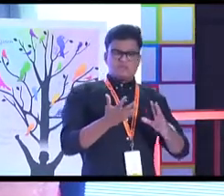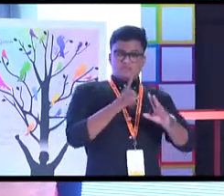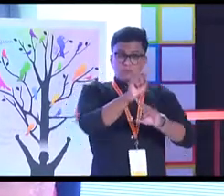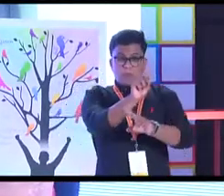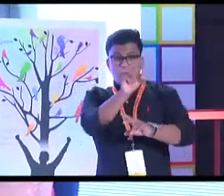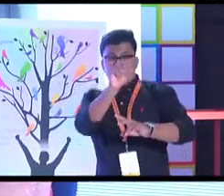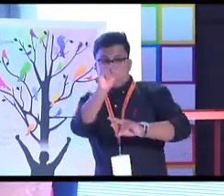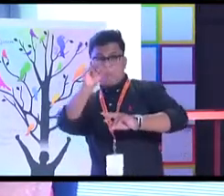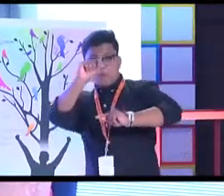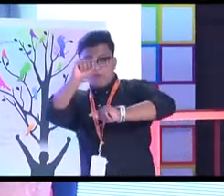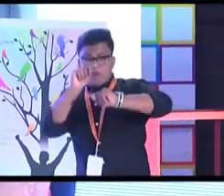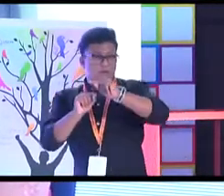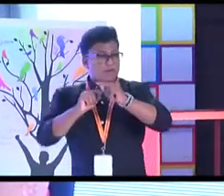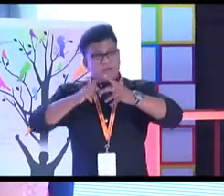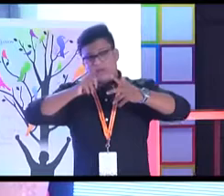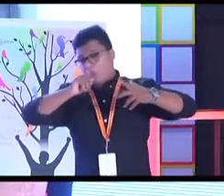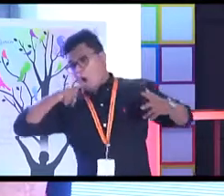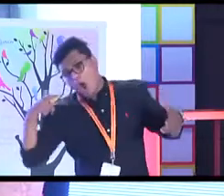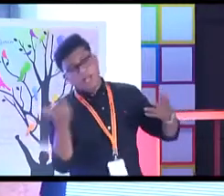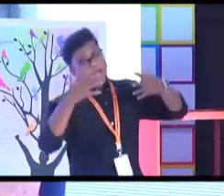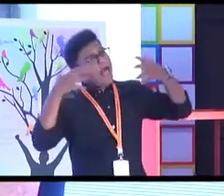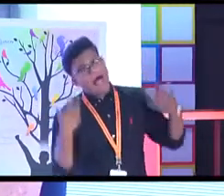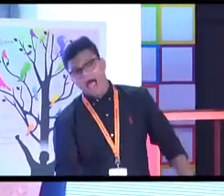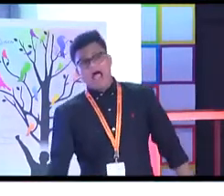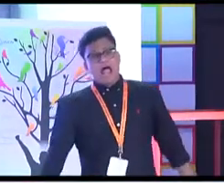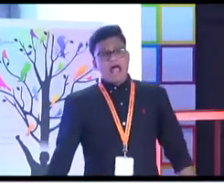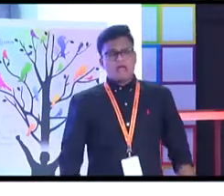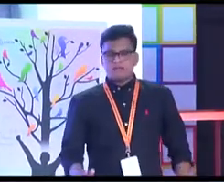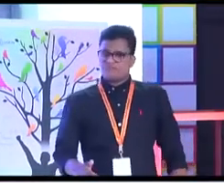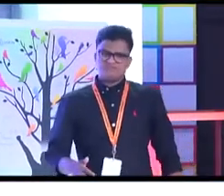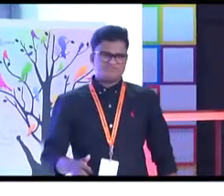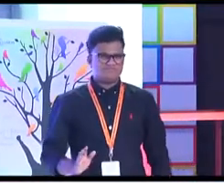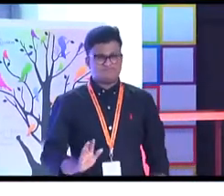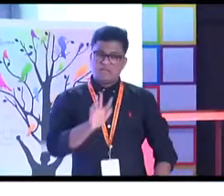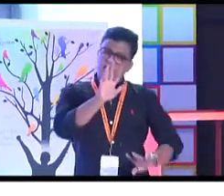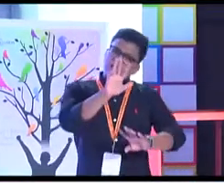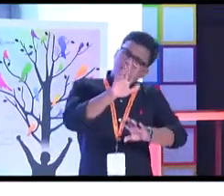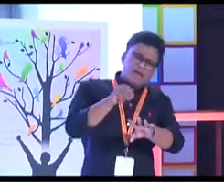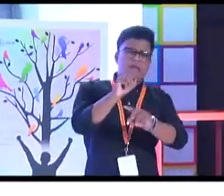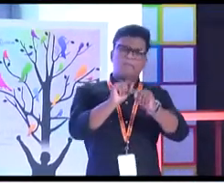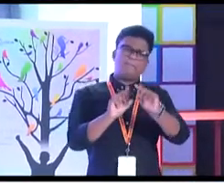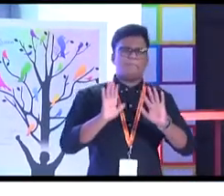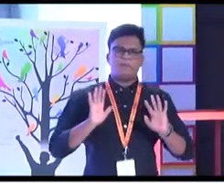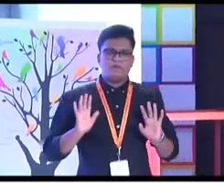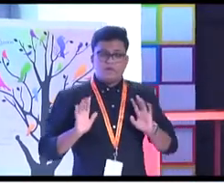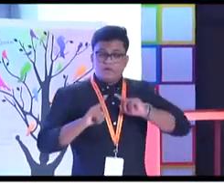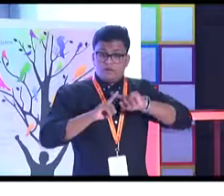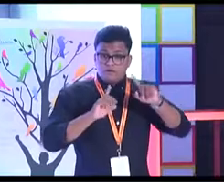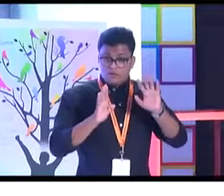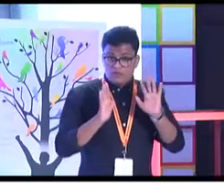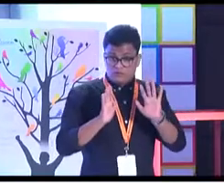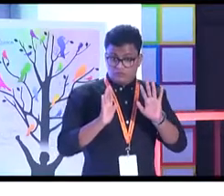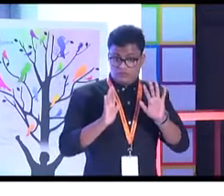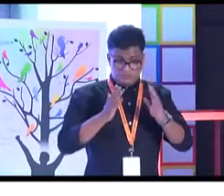true that I am not able to do all the things because I am 90% disabled. But I believe being born with some sort